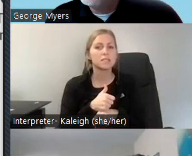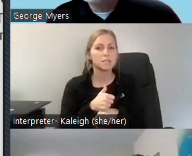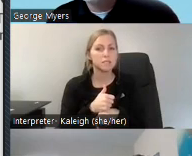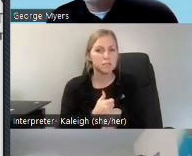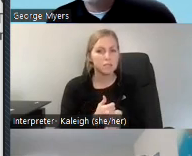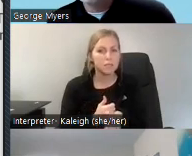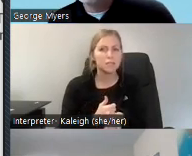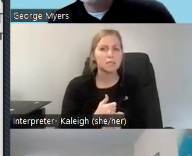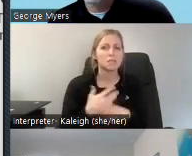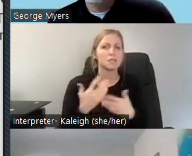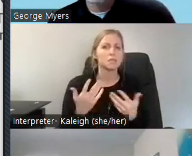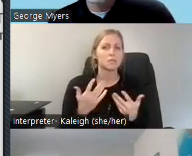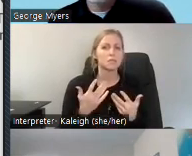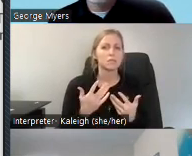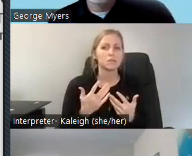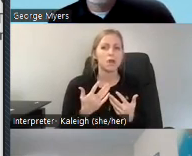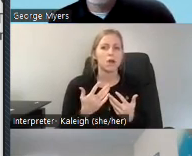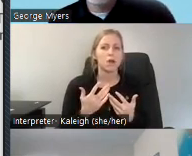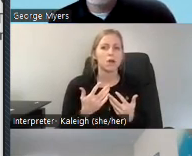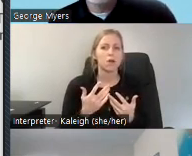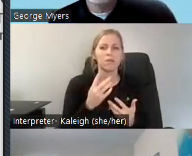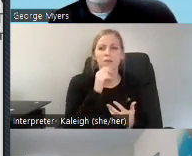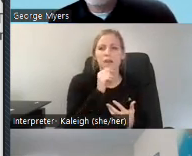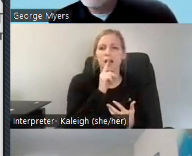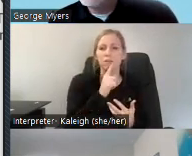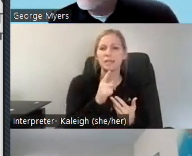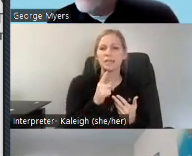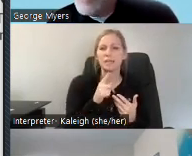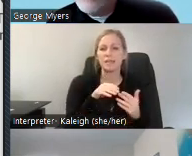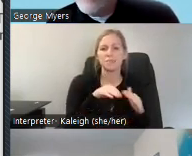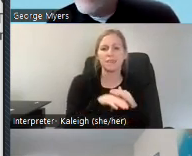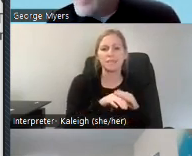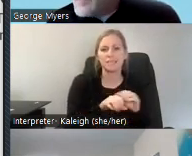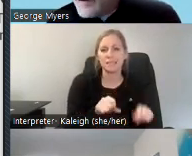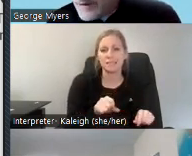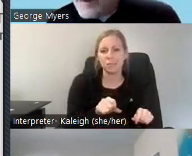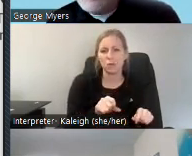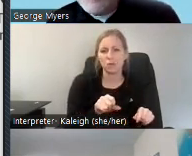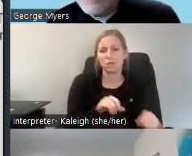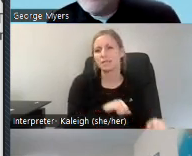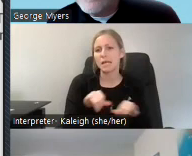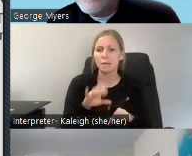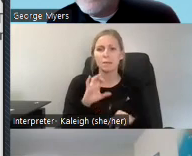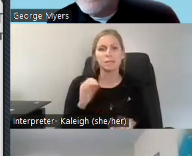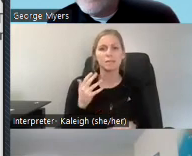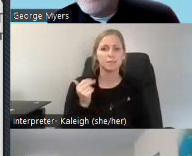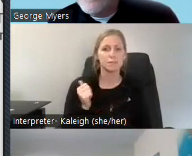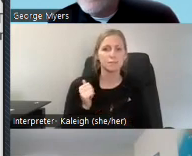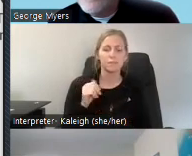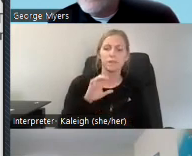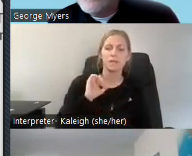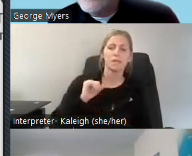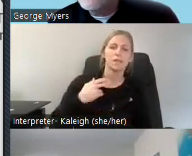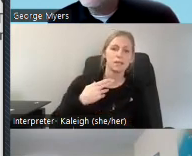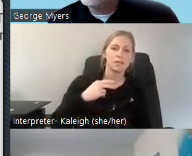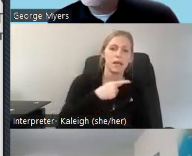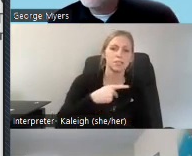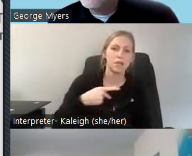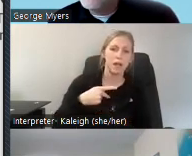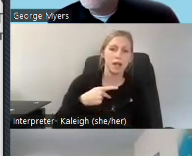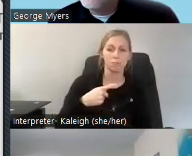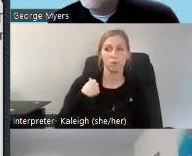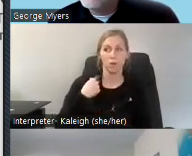They're not as accessible as the Cash App. Okay. So I've been using the Cash App for about 2